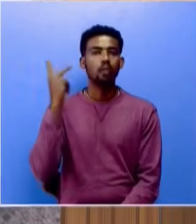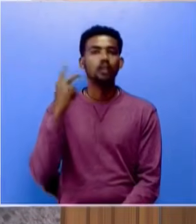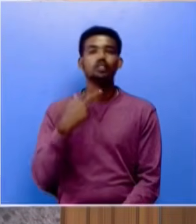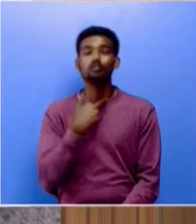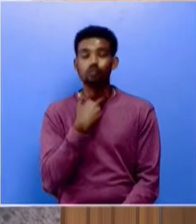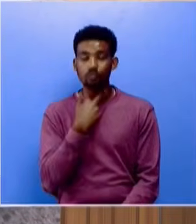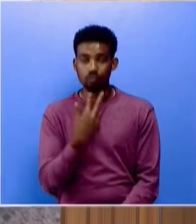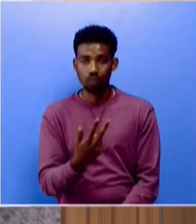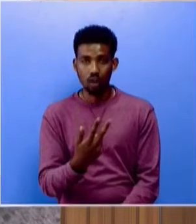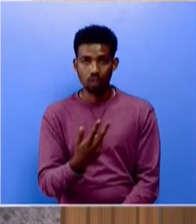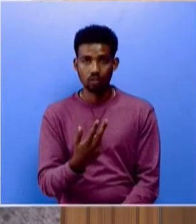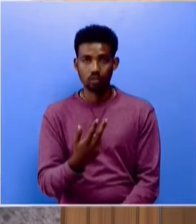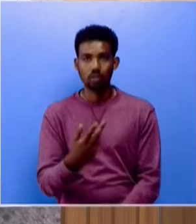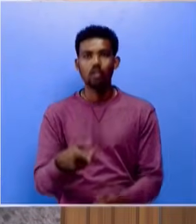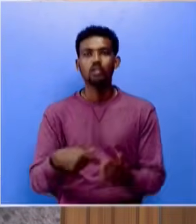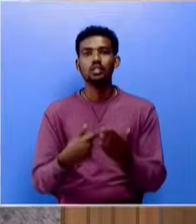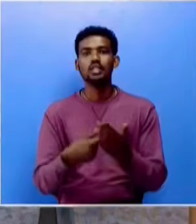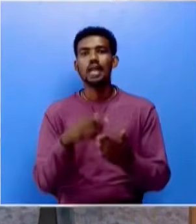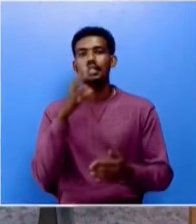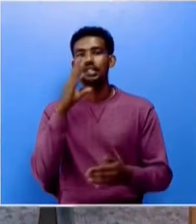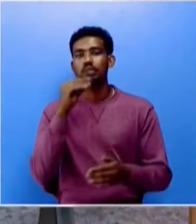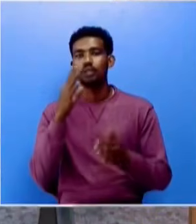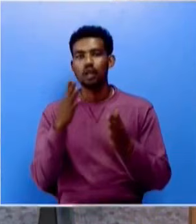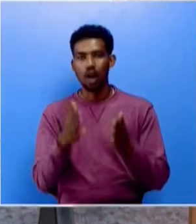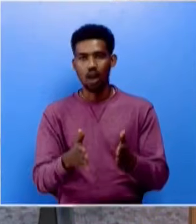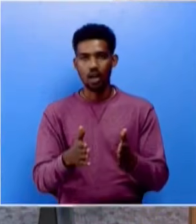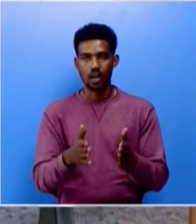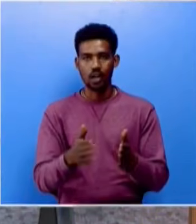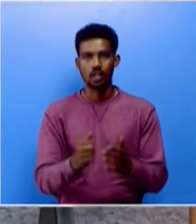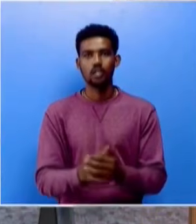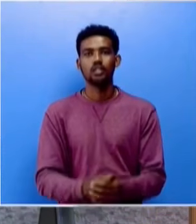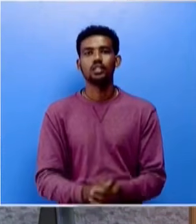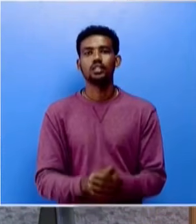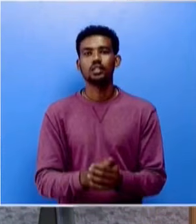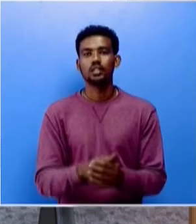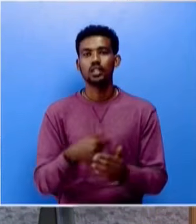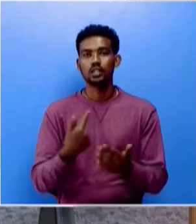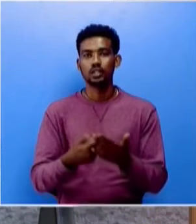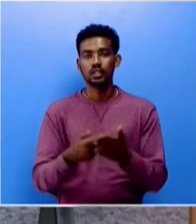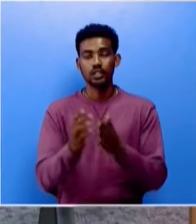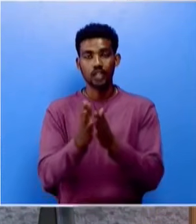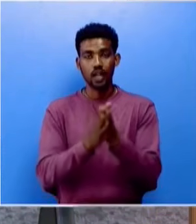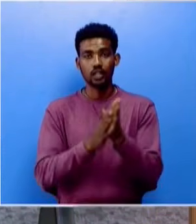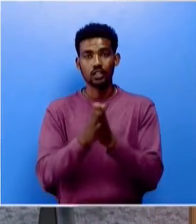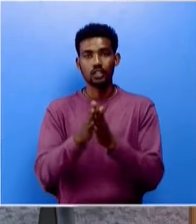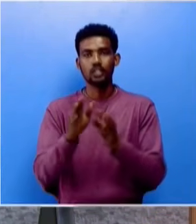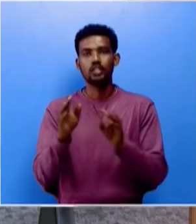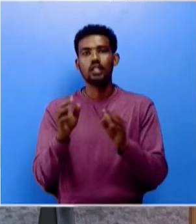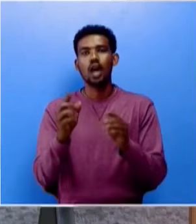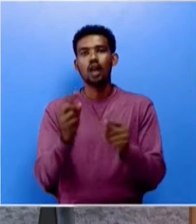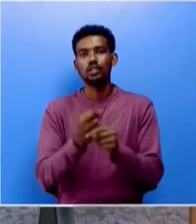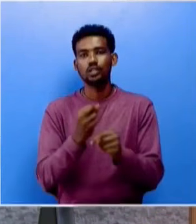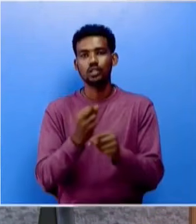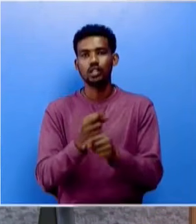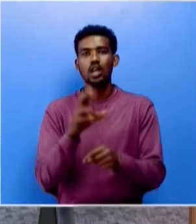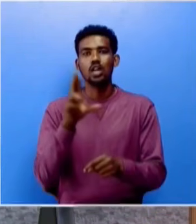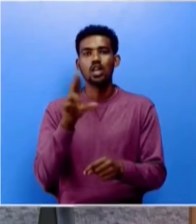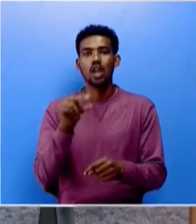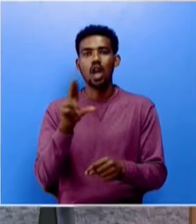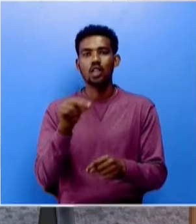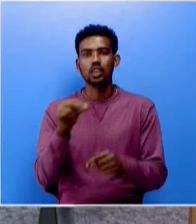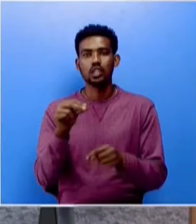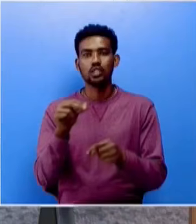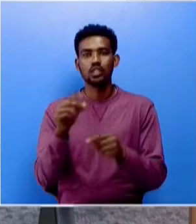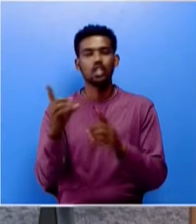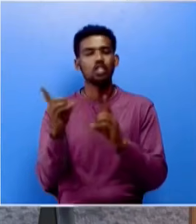if the speaker is just interested in the action, not in the doer